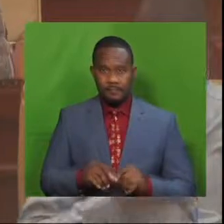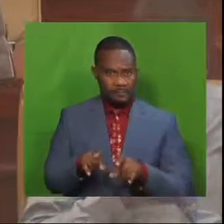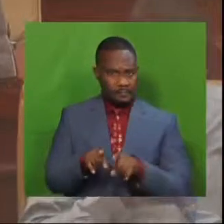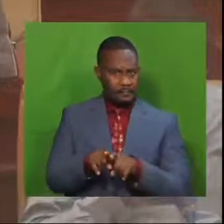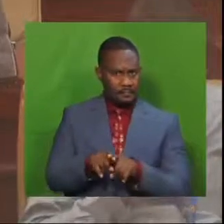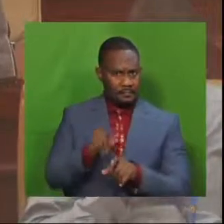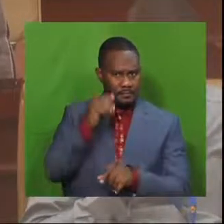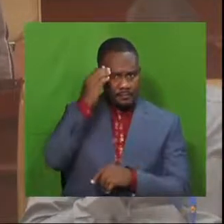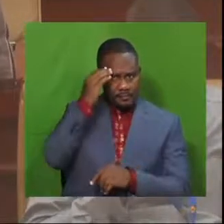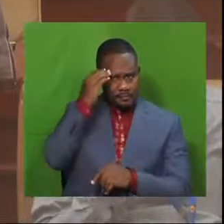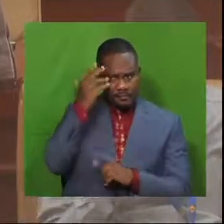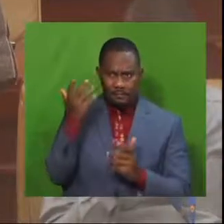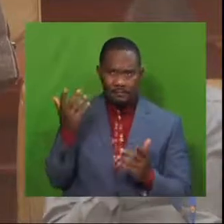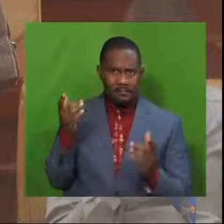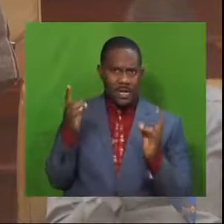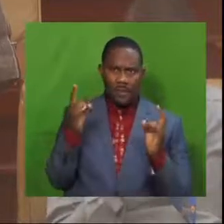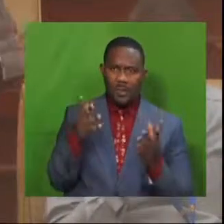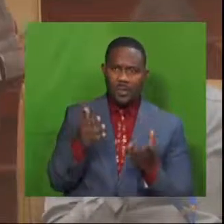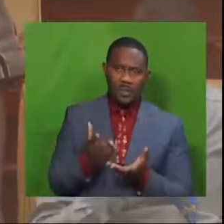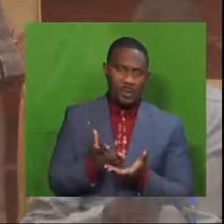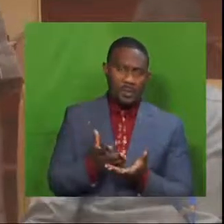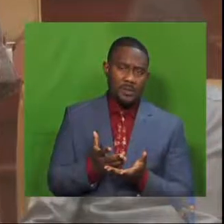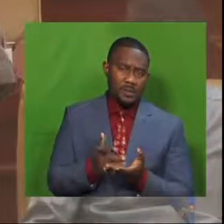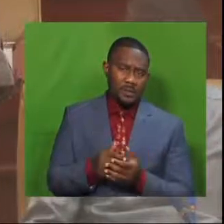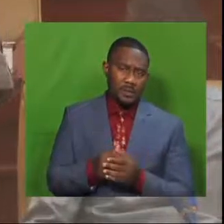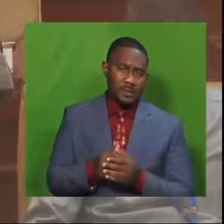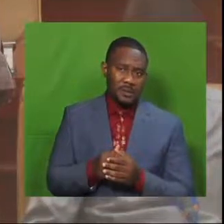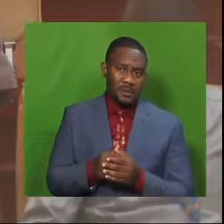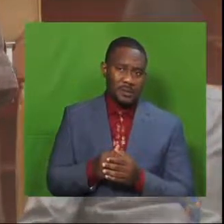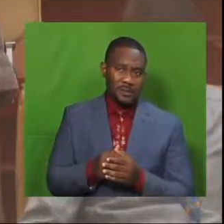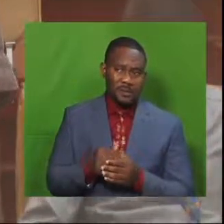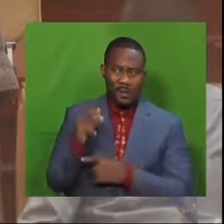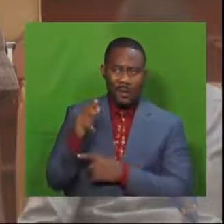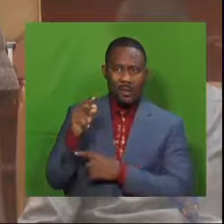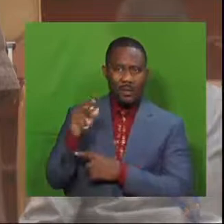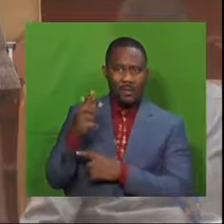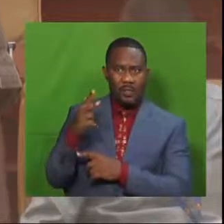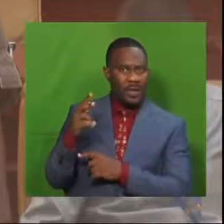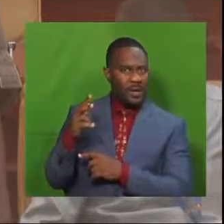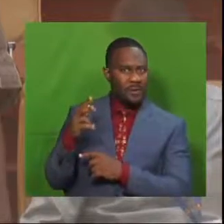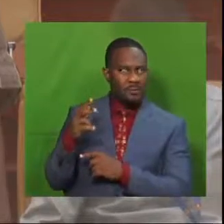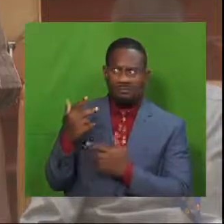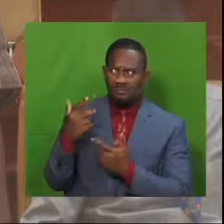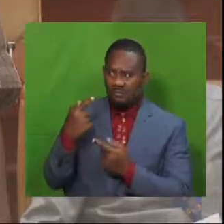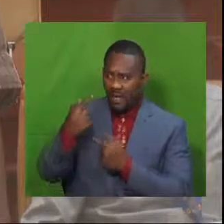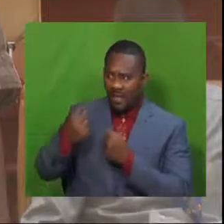a potential threat of a third wave,